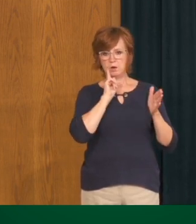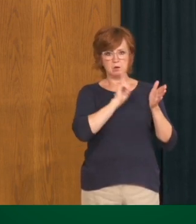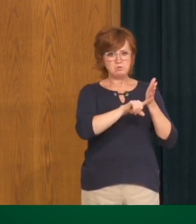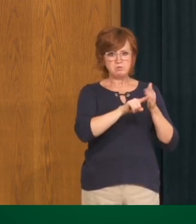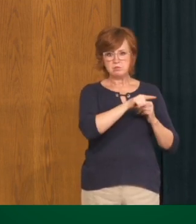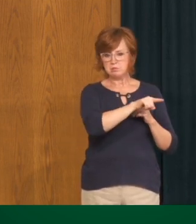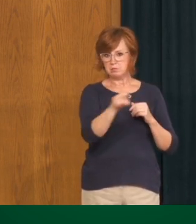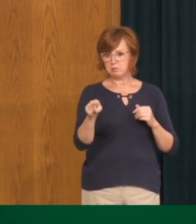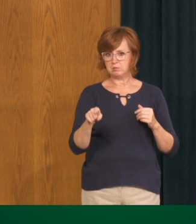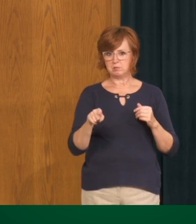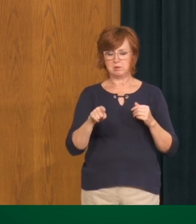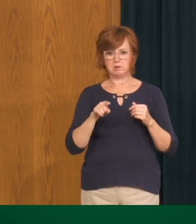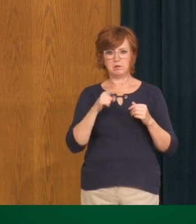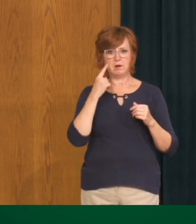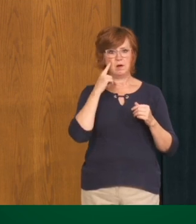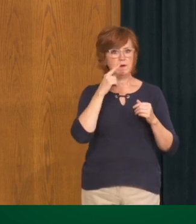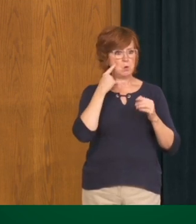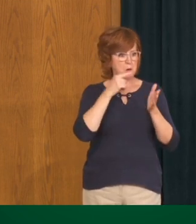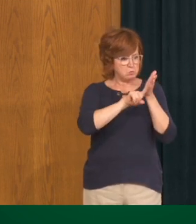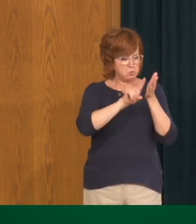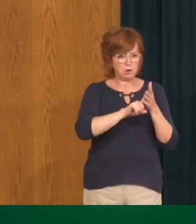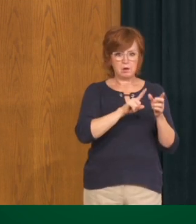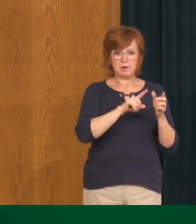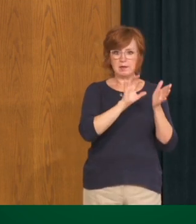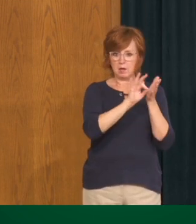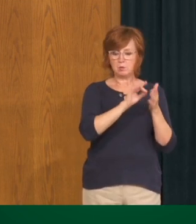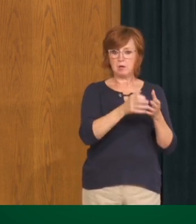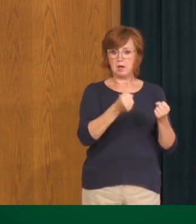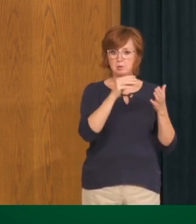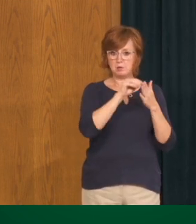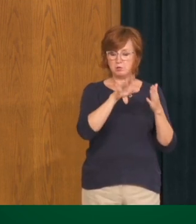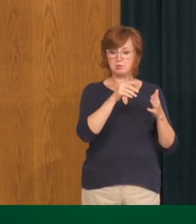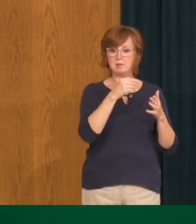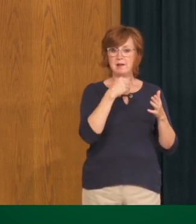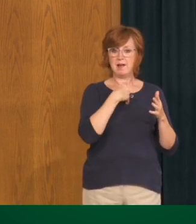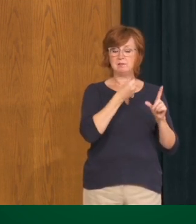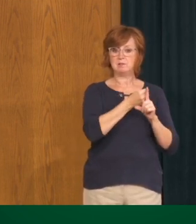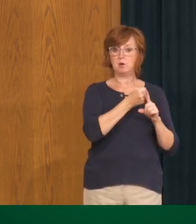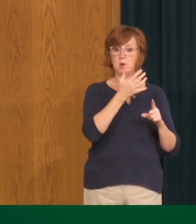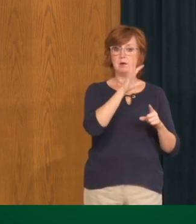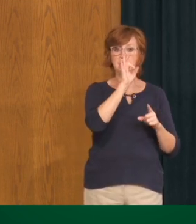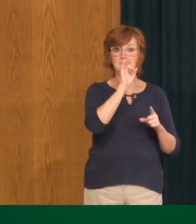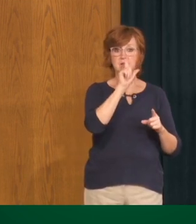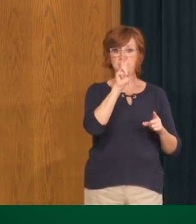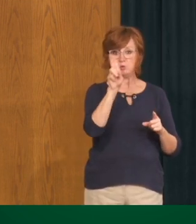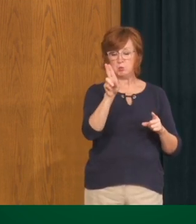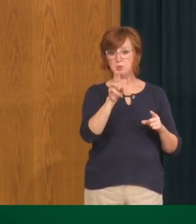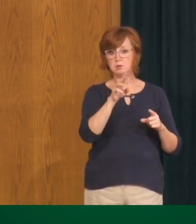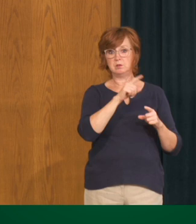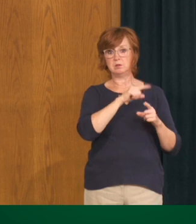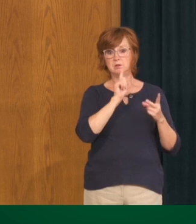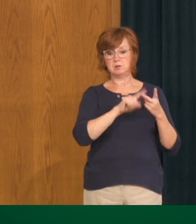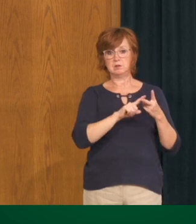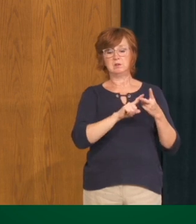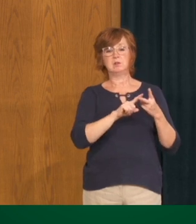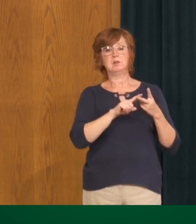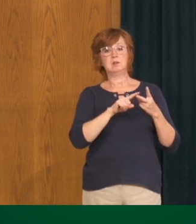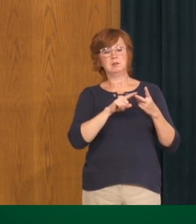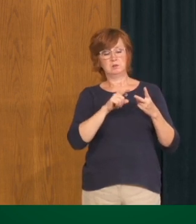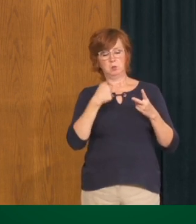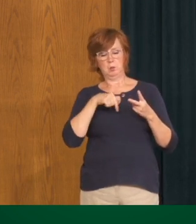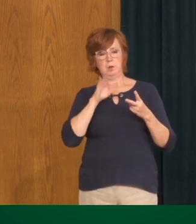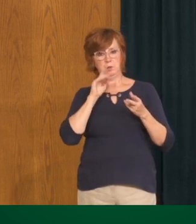do surveillance for all types of illnesses, and and COVID will be added to that surveillance. It won't necessarily involve testing per se, but